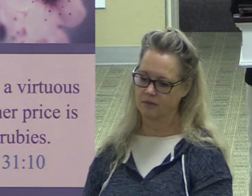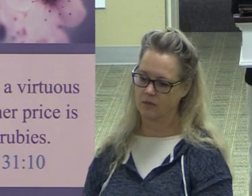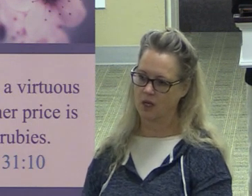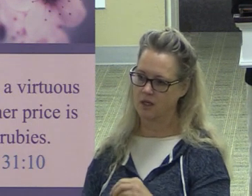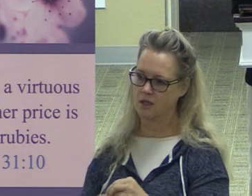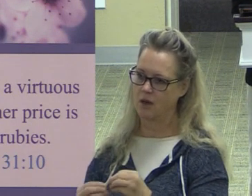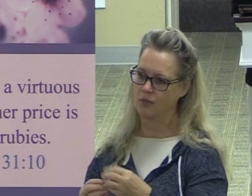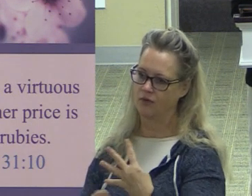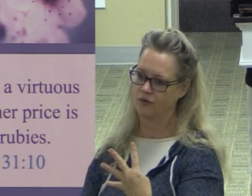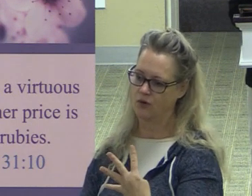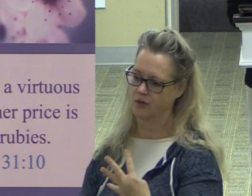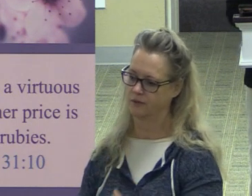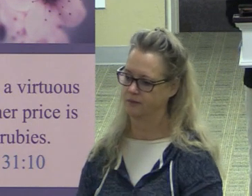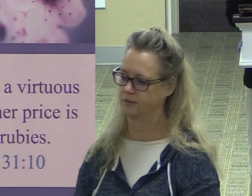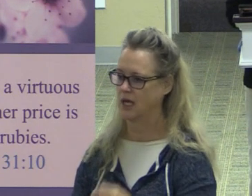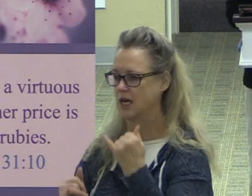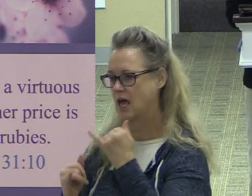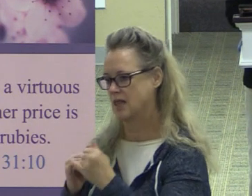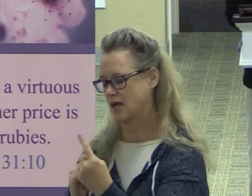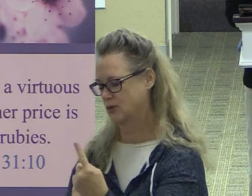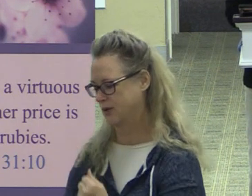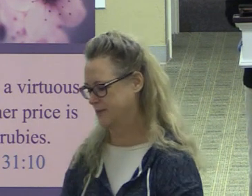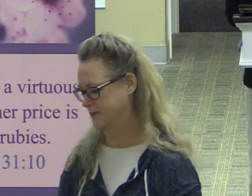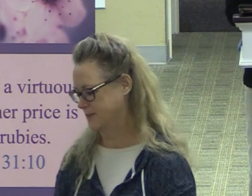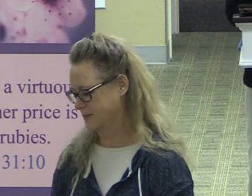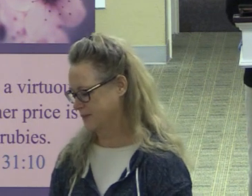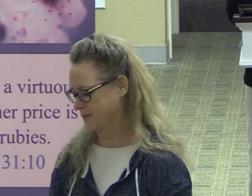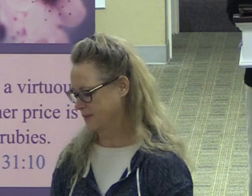Number four, and the last one here.